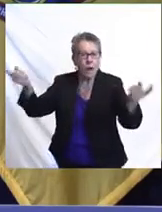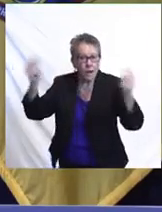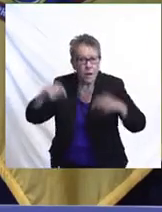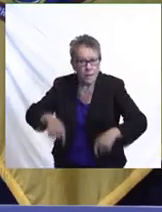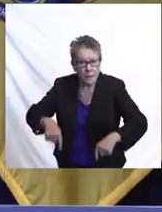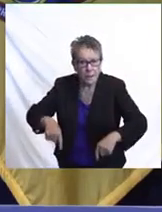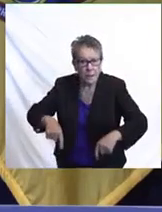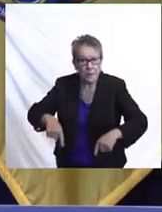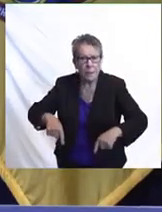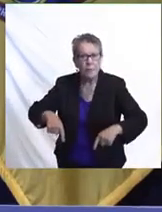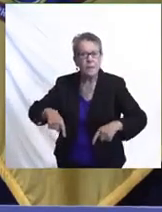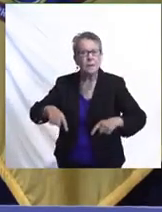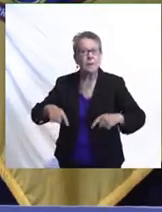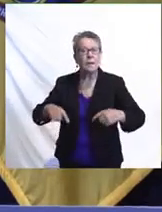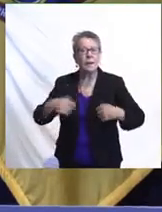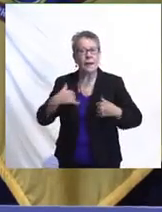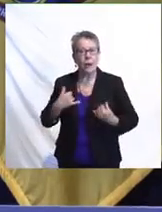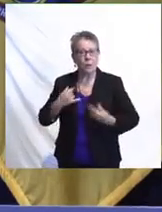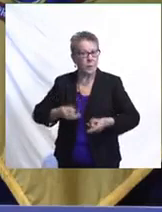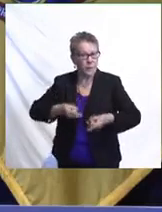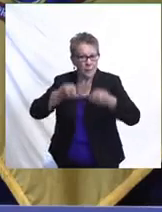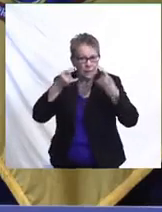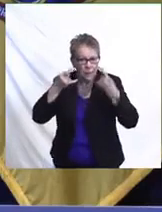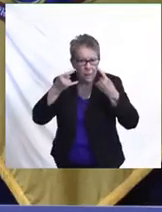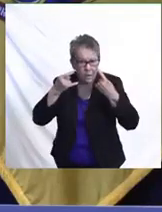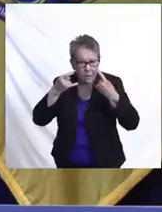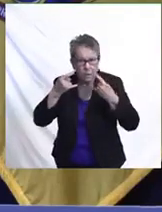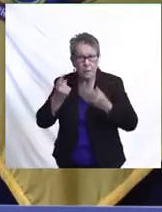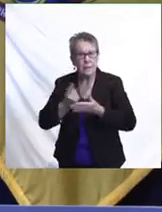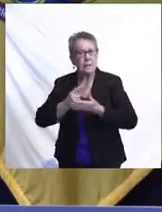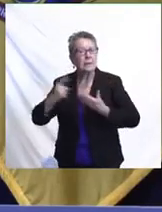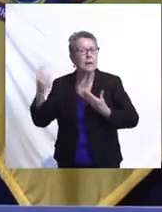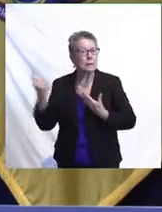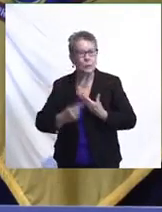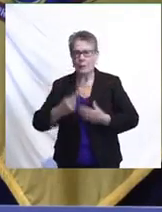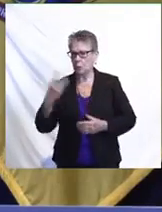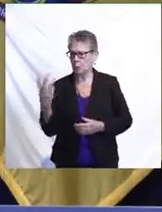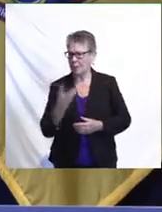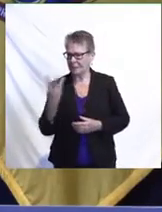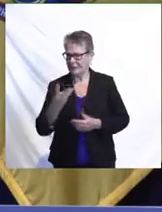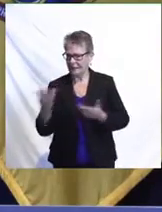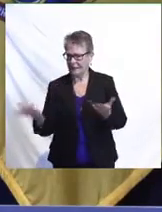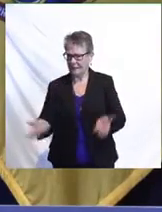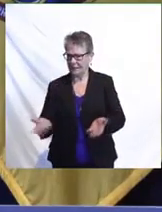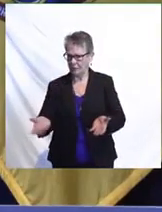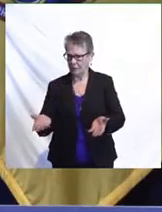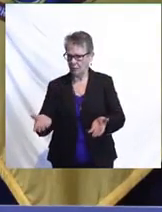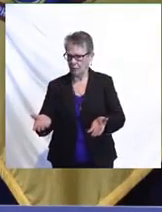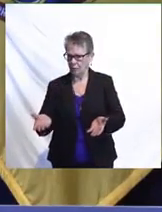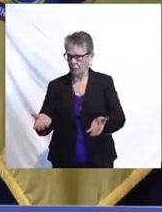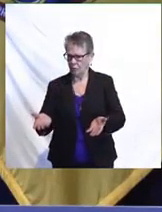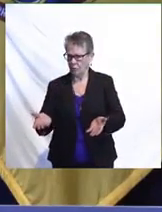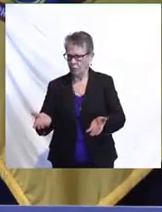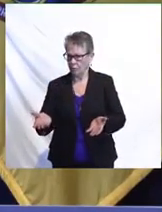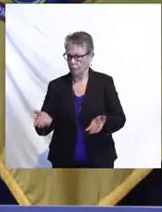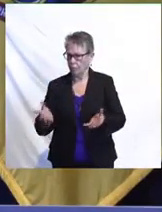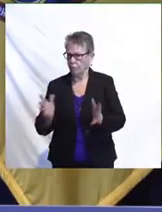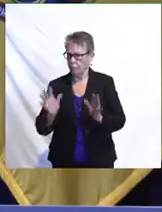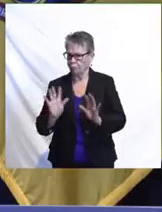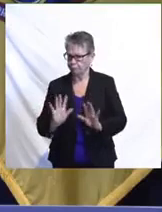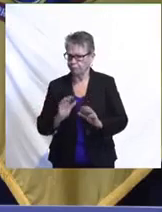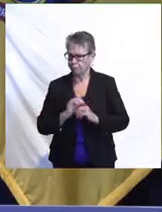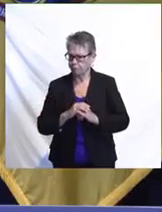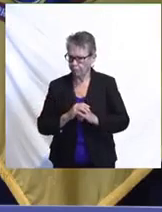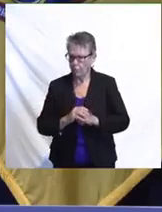up here, again, a week from Wednesday, December 8th, we'll be together, unless Aliana corrects the record, right here at 1